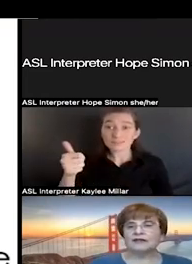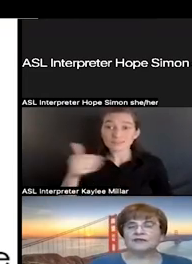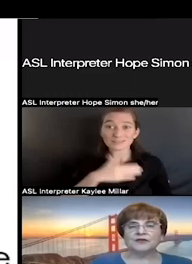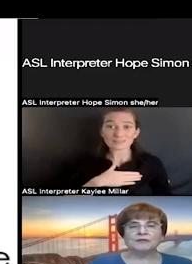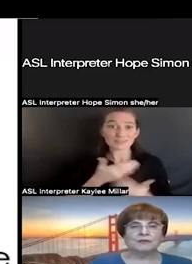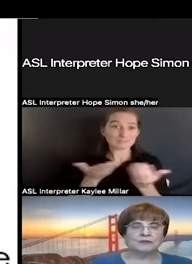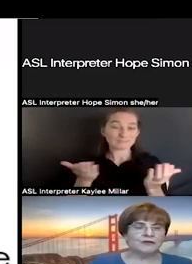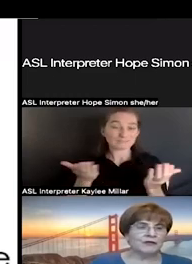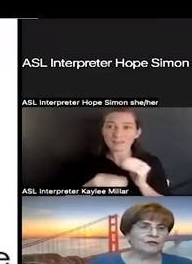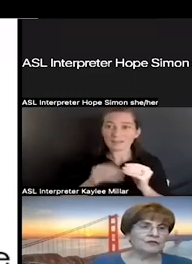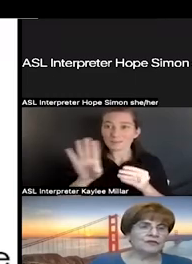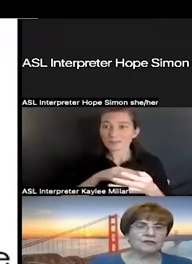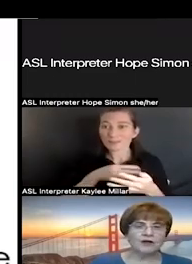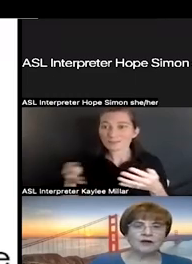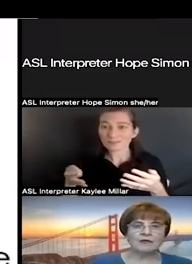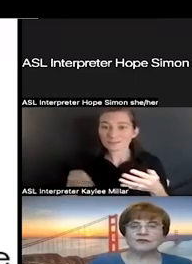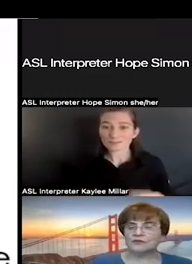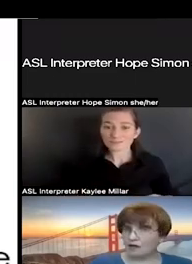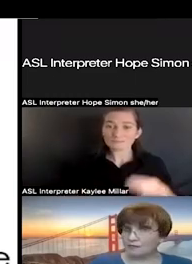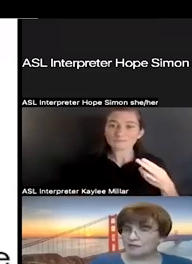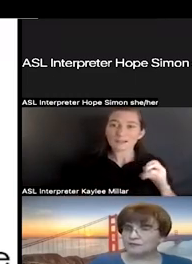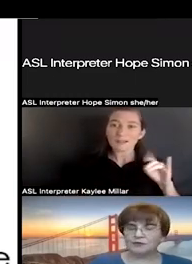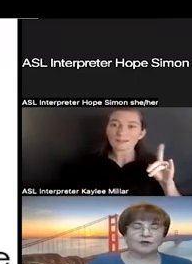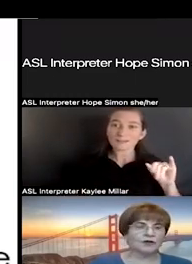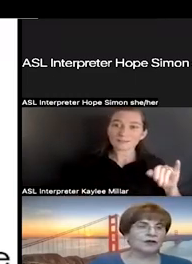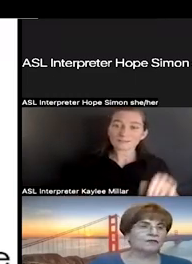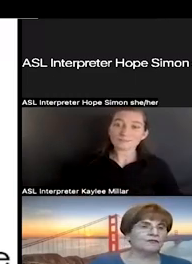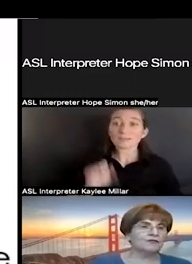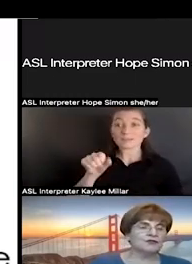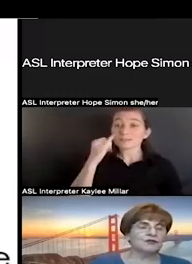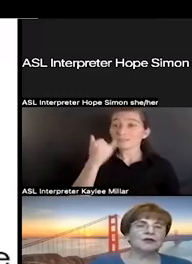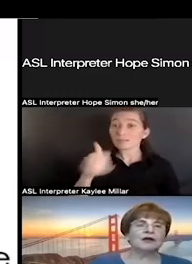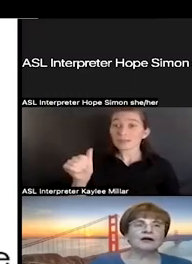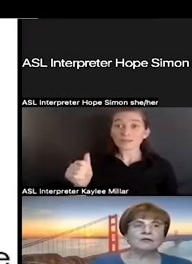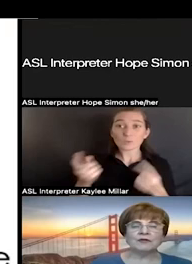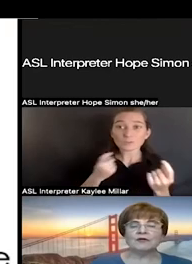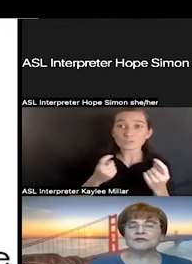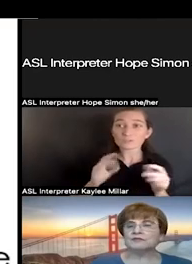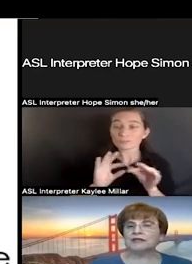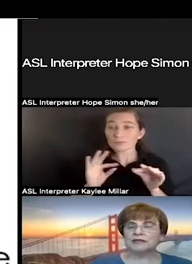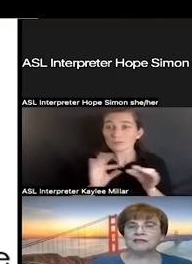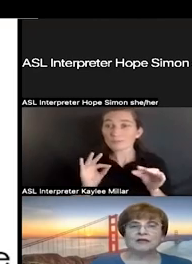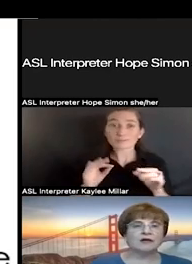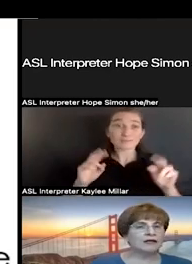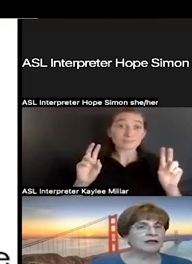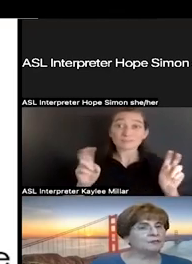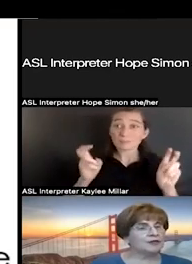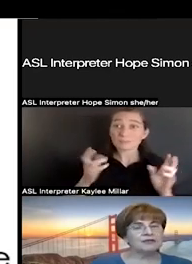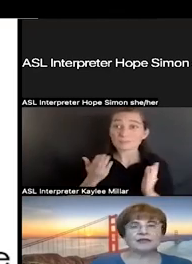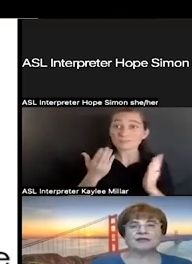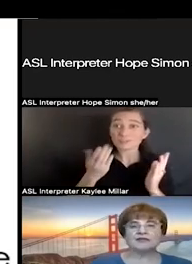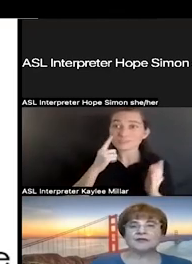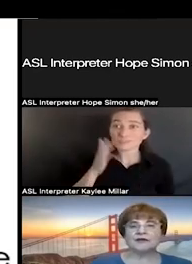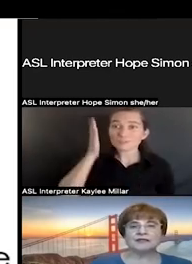And if you come up with any questions or comments or topics for future webinars or meetings, again,